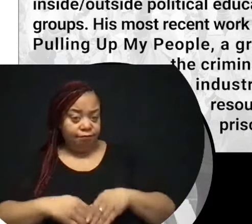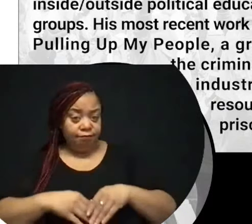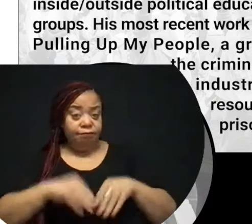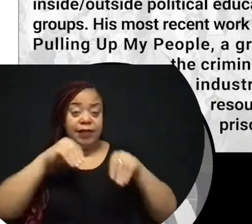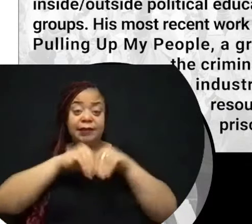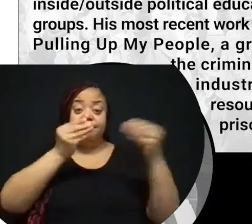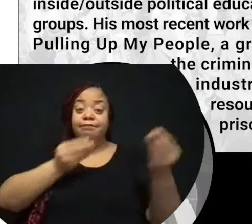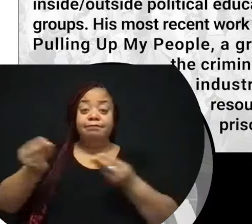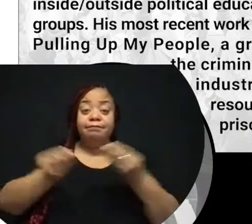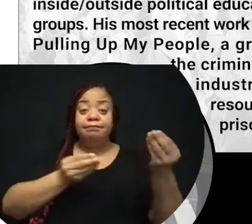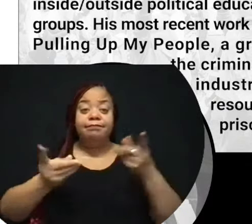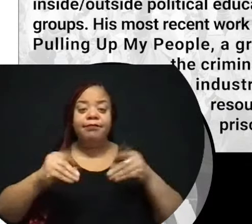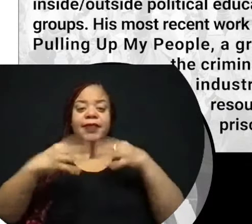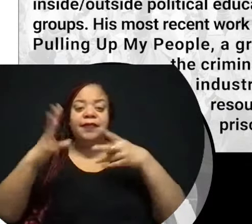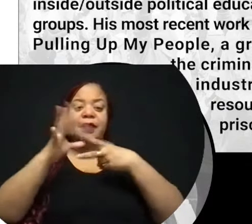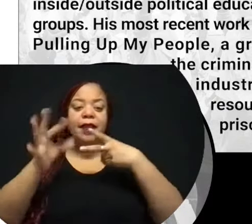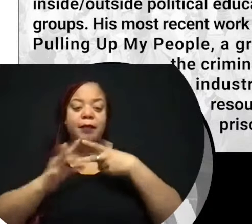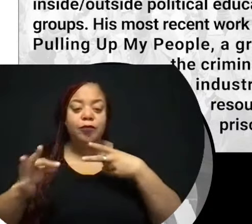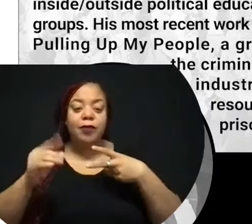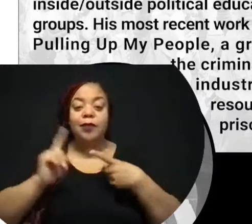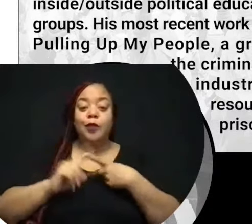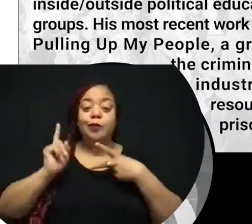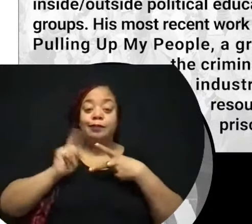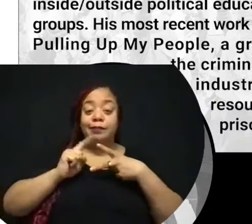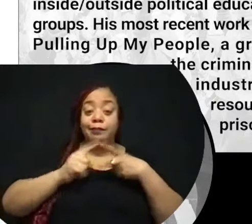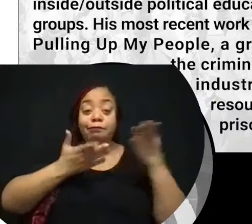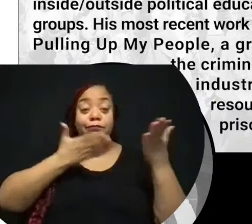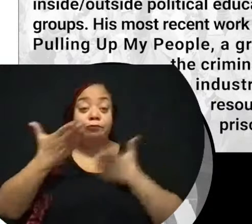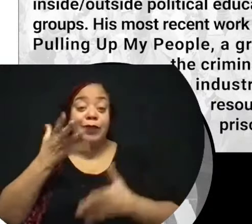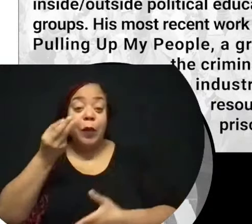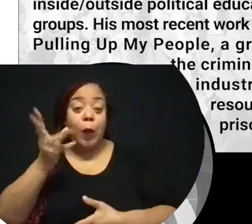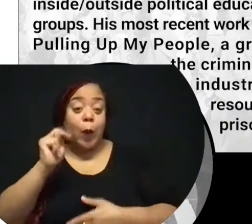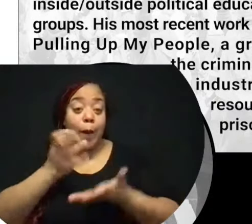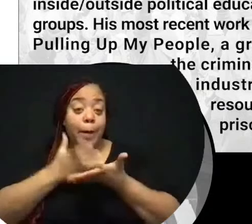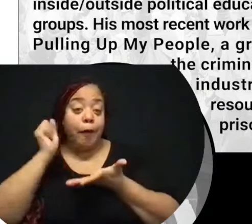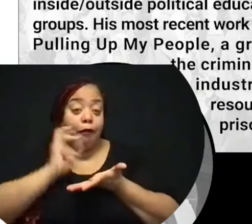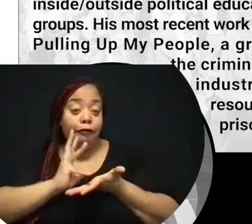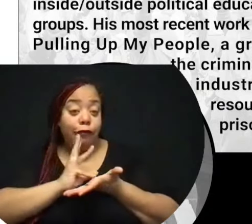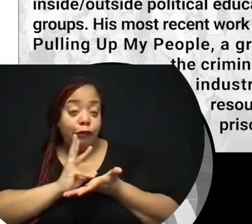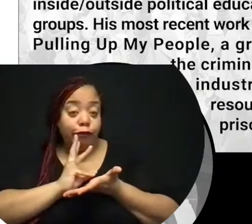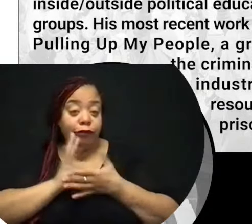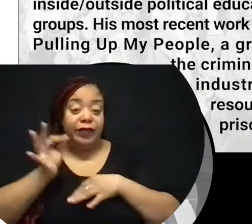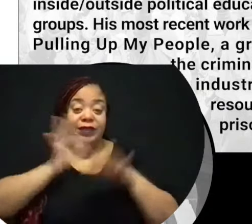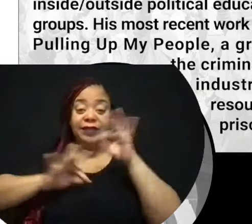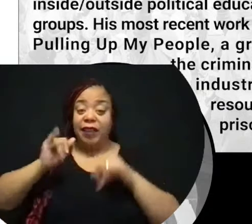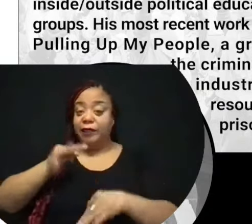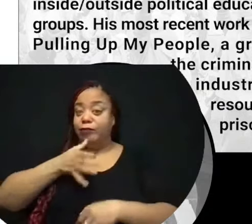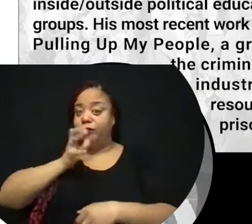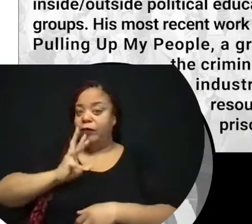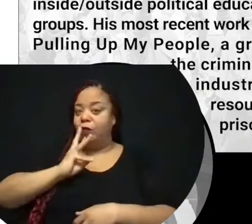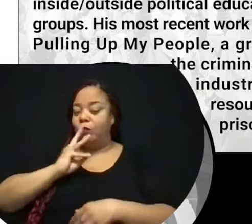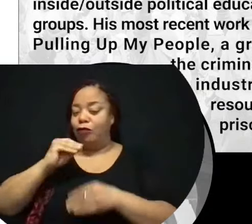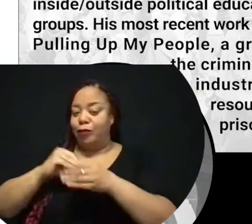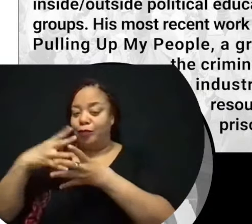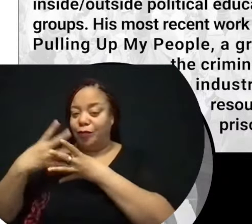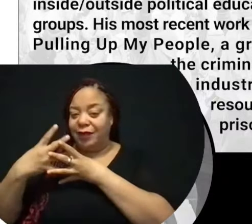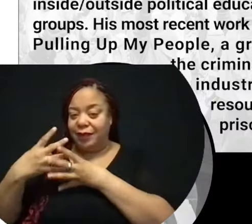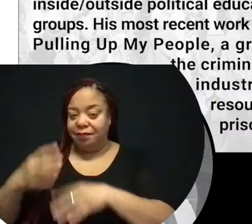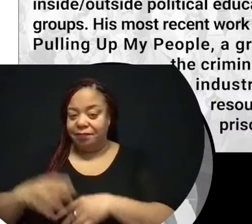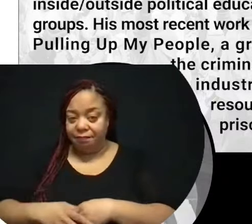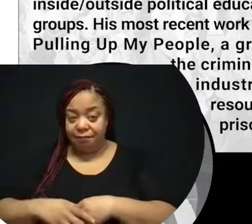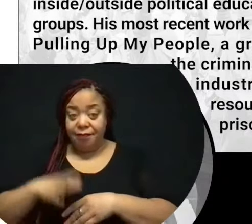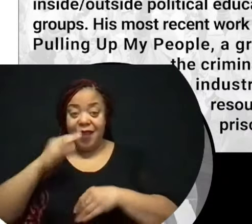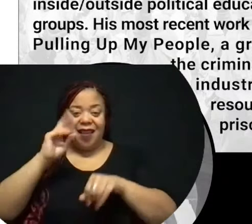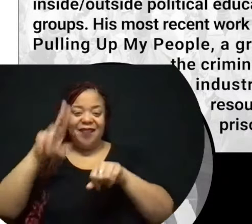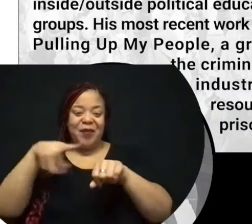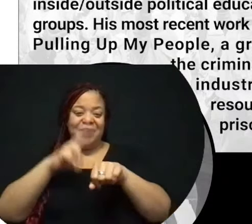they never even considered prisoners in the first place. And to this day, prisoners remain captive